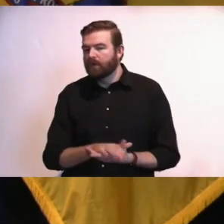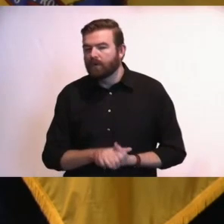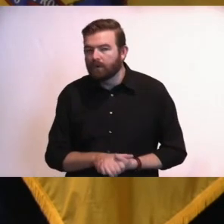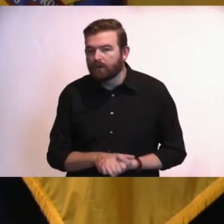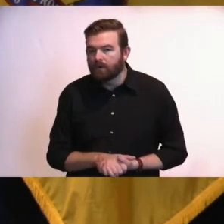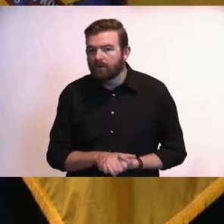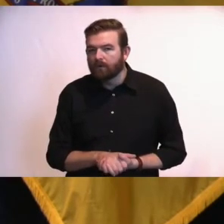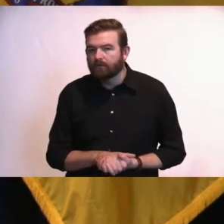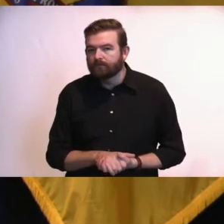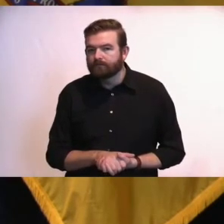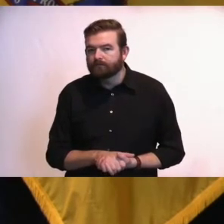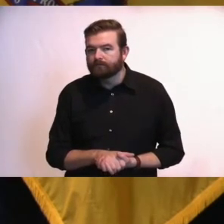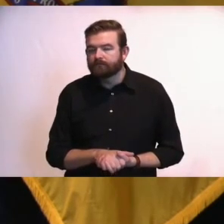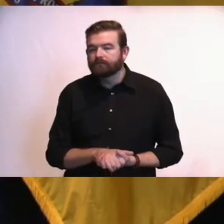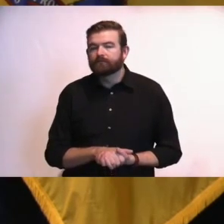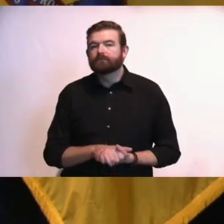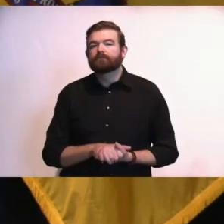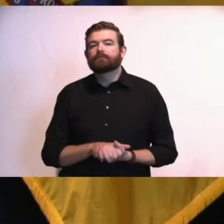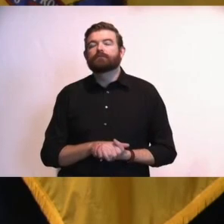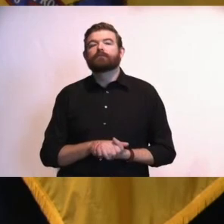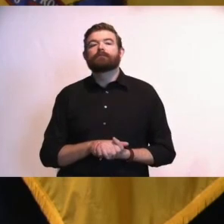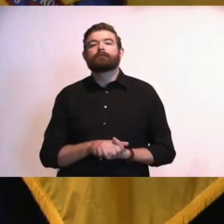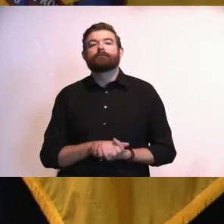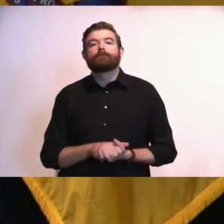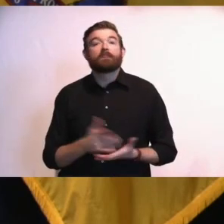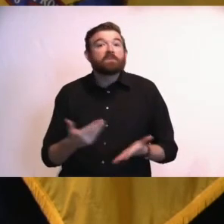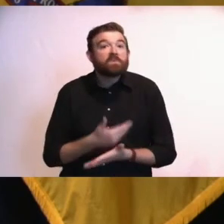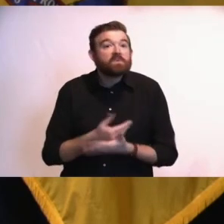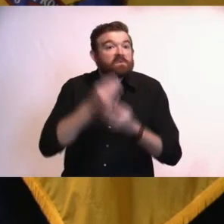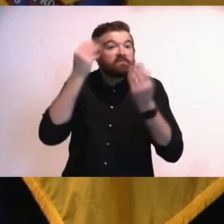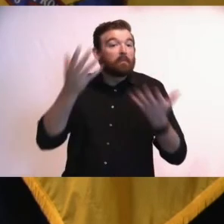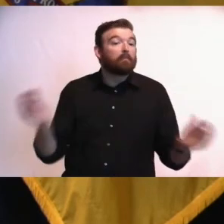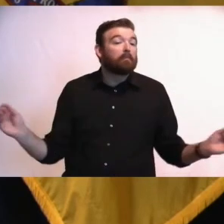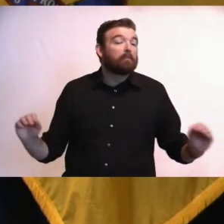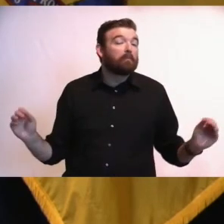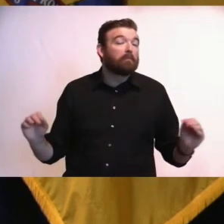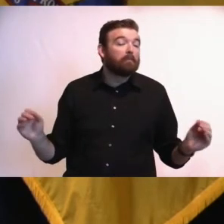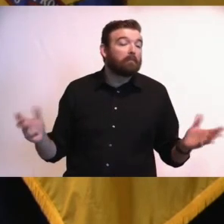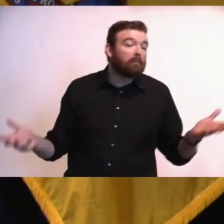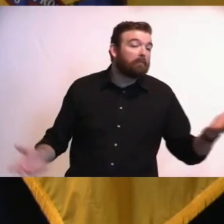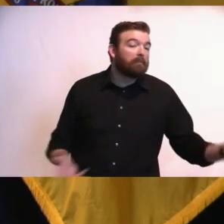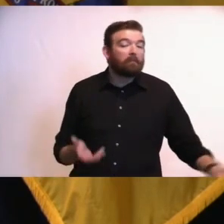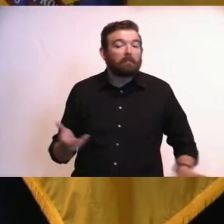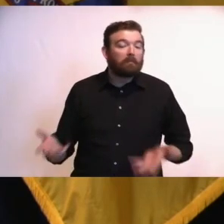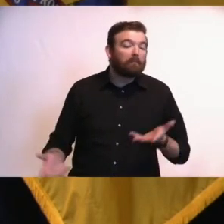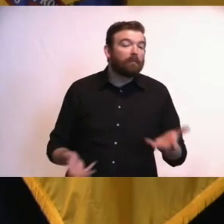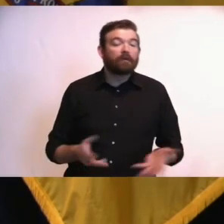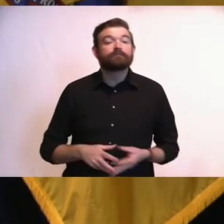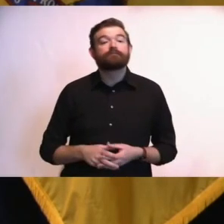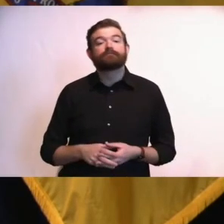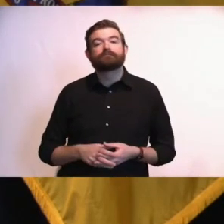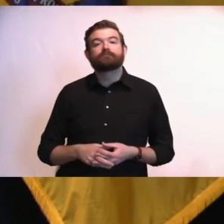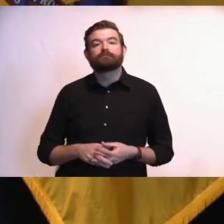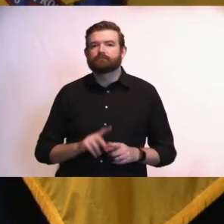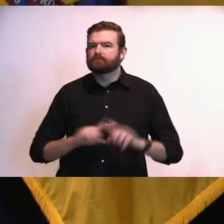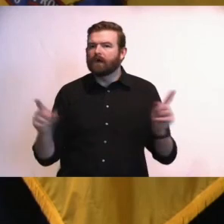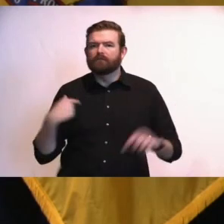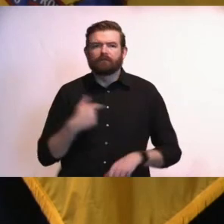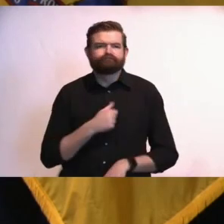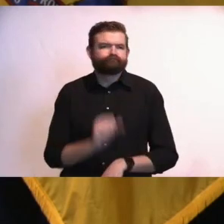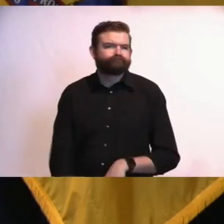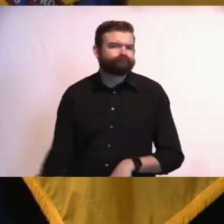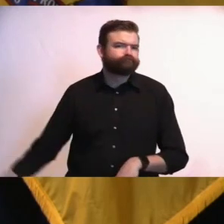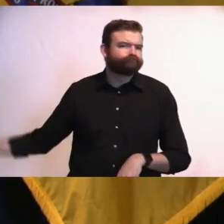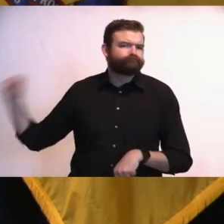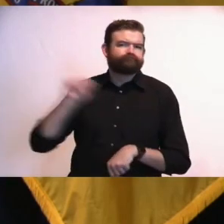I don't have anything new to report, but we have put and we'll continue to put a tremendous amount of resources